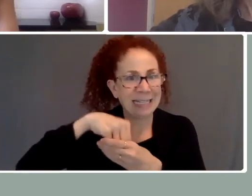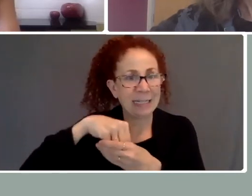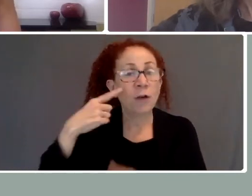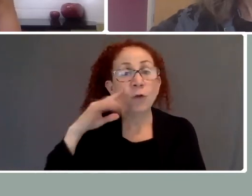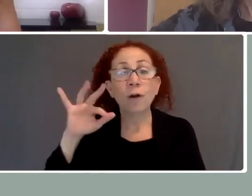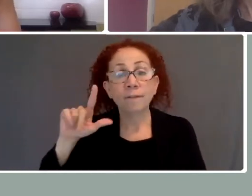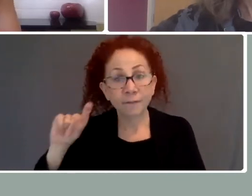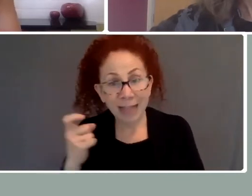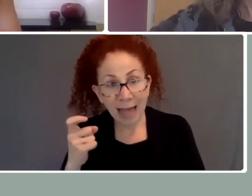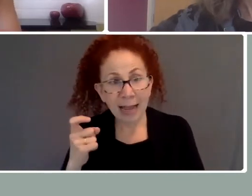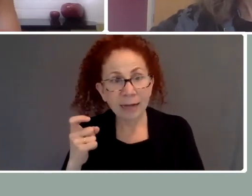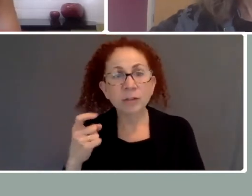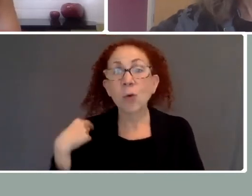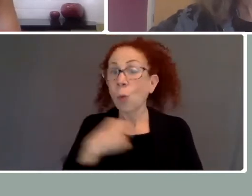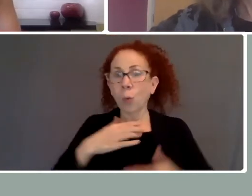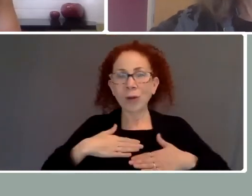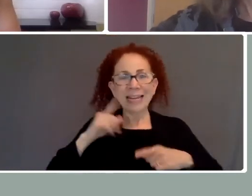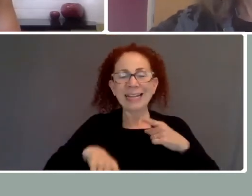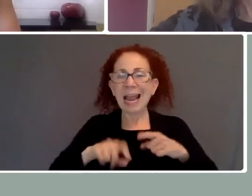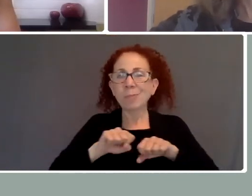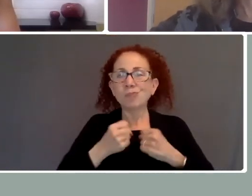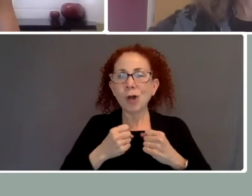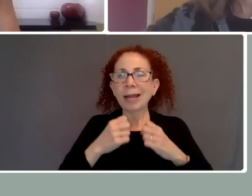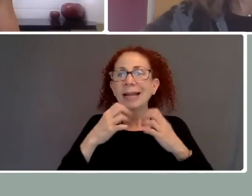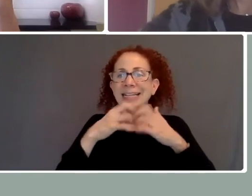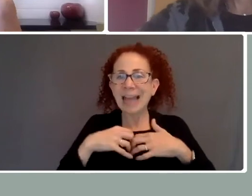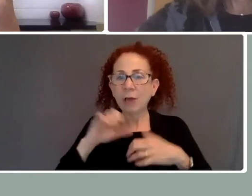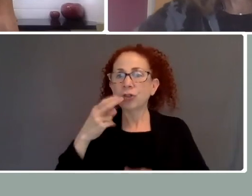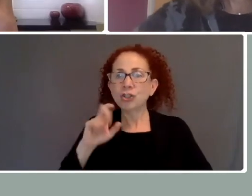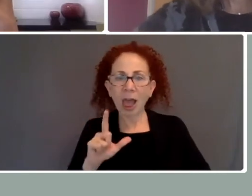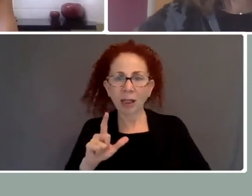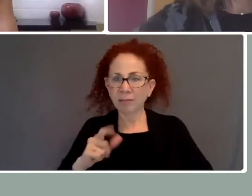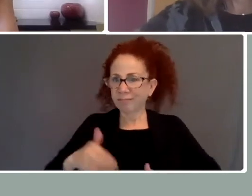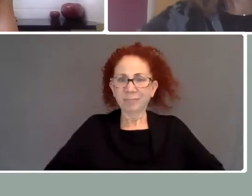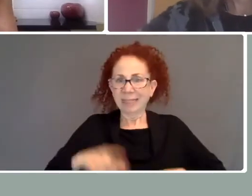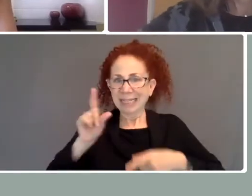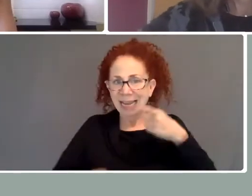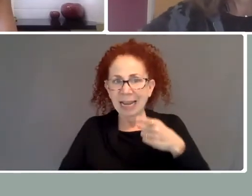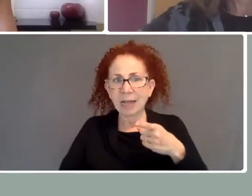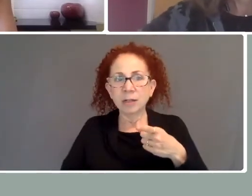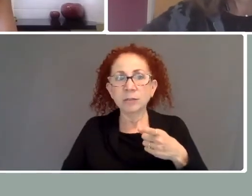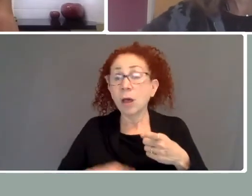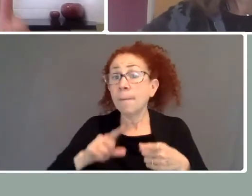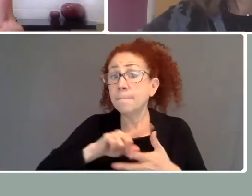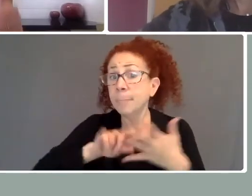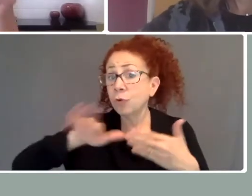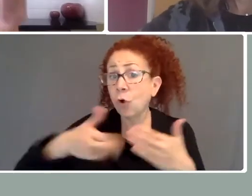flax seeds, we don't break down the shell very well in our digestive system. So they're all high in omega-3 fats. So chia,